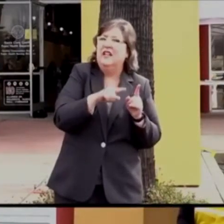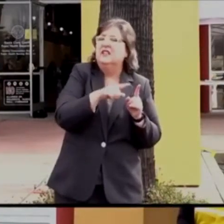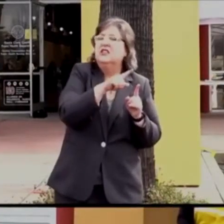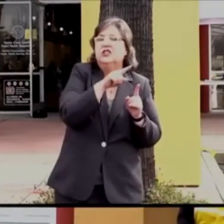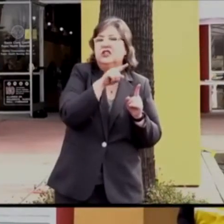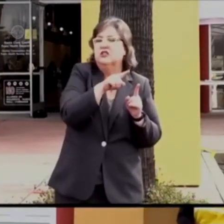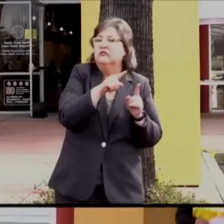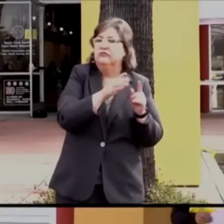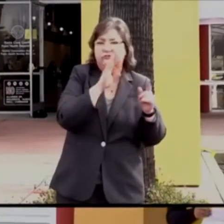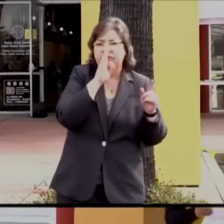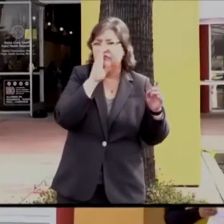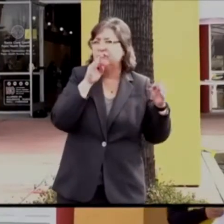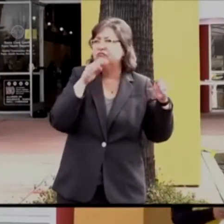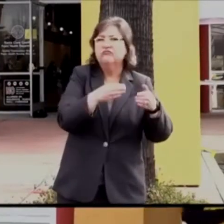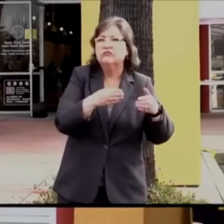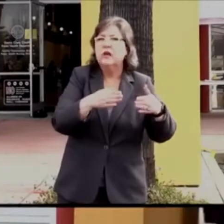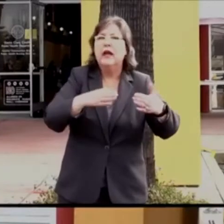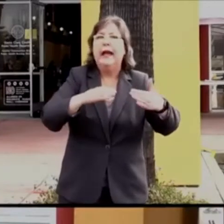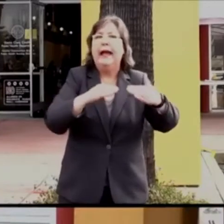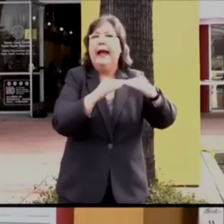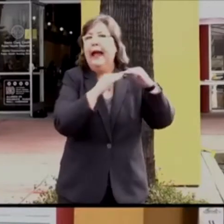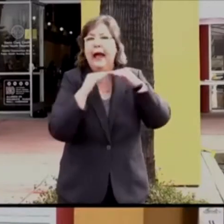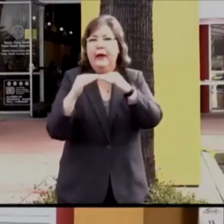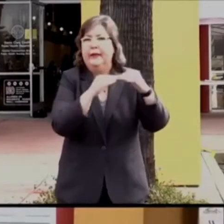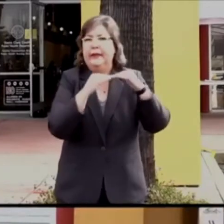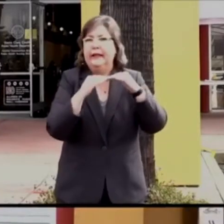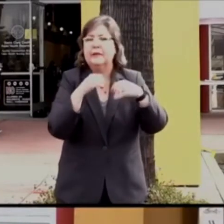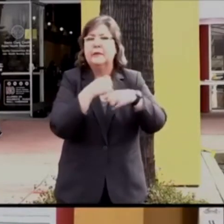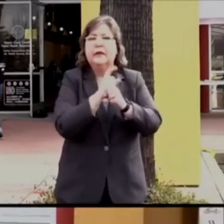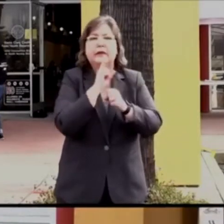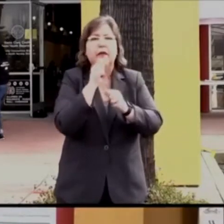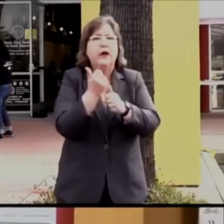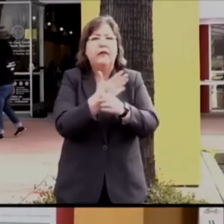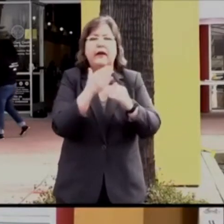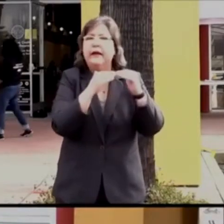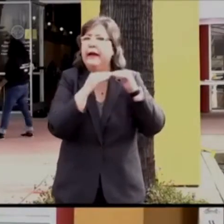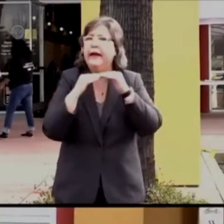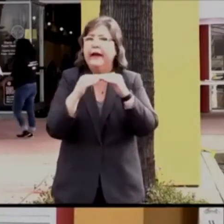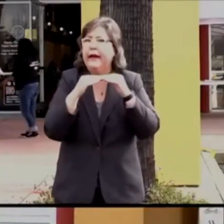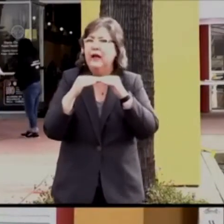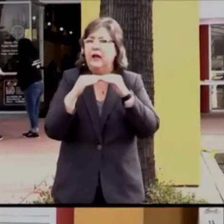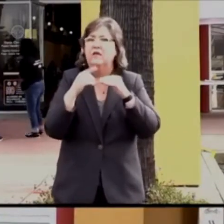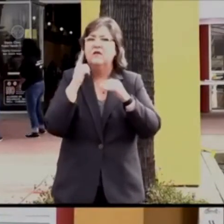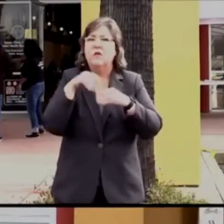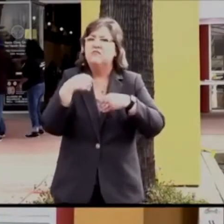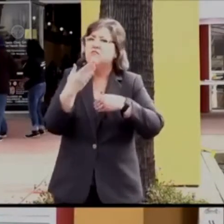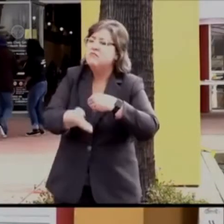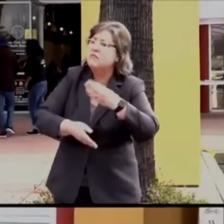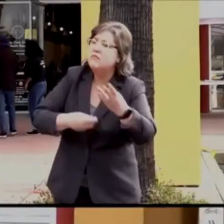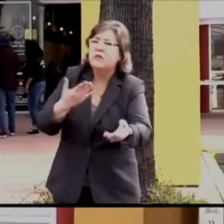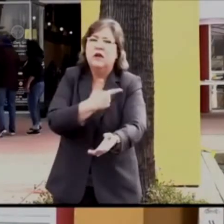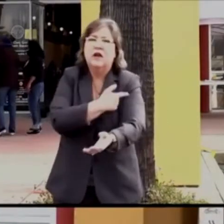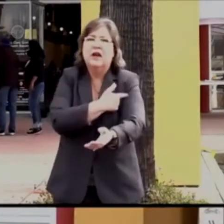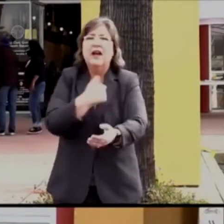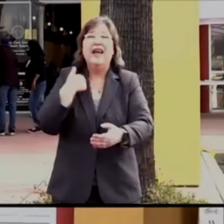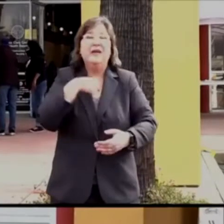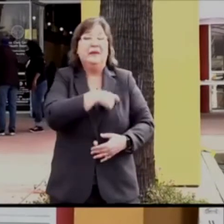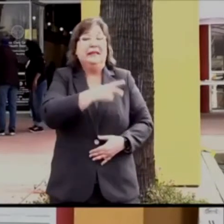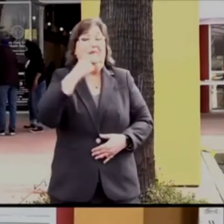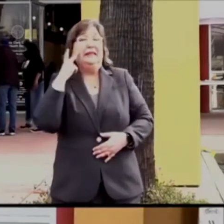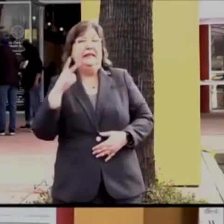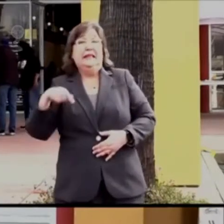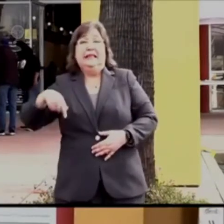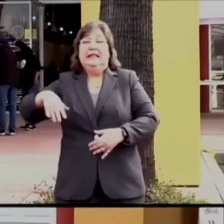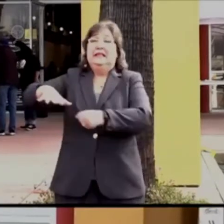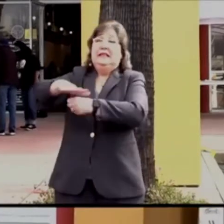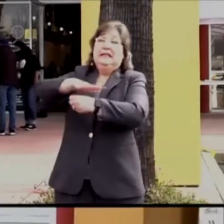very grateful that our Public Health Department hosts this vaccine clinic in one of the hardest hit zip codes. This